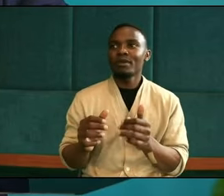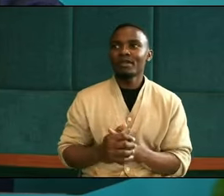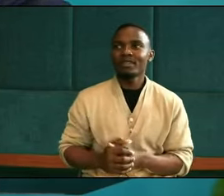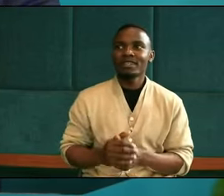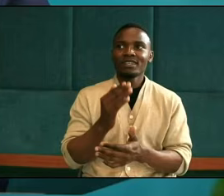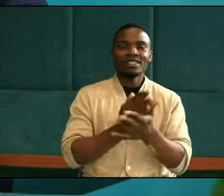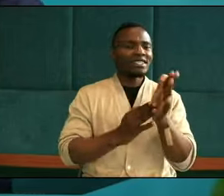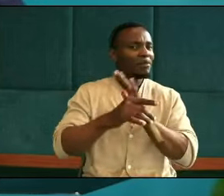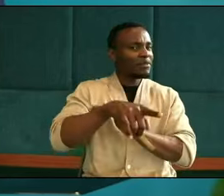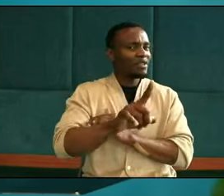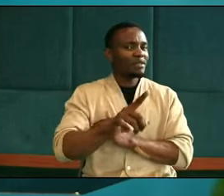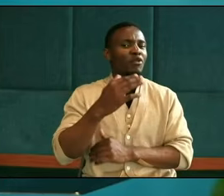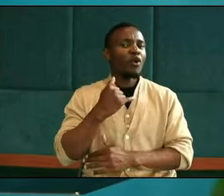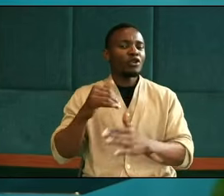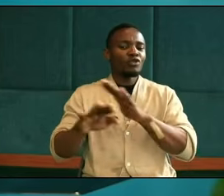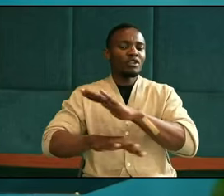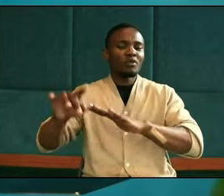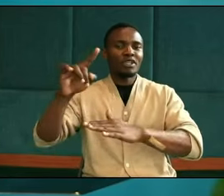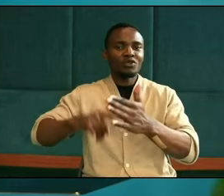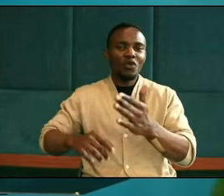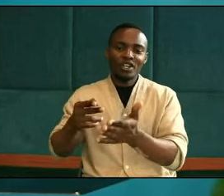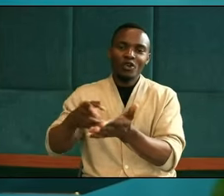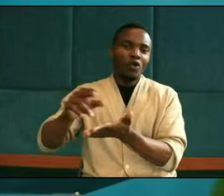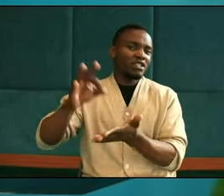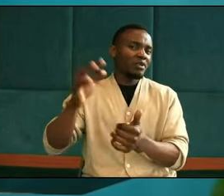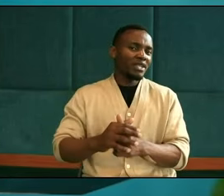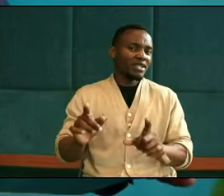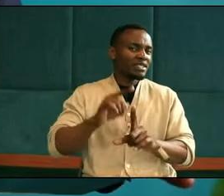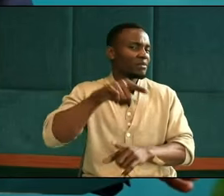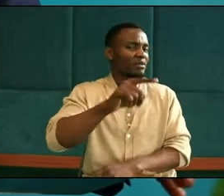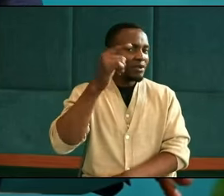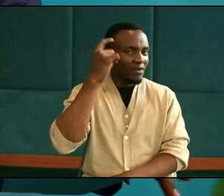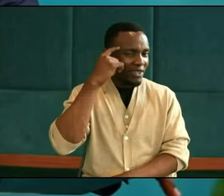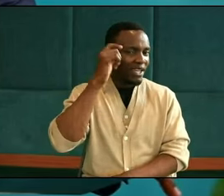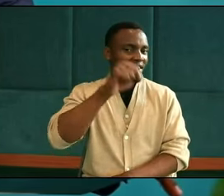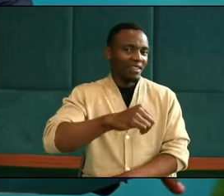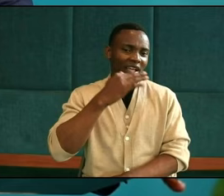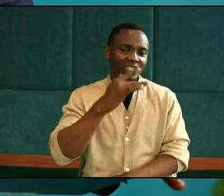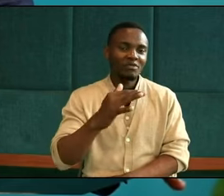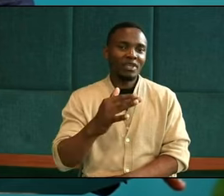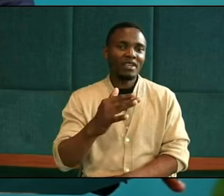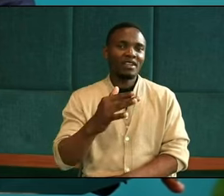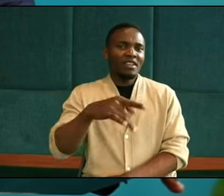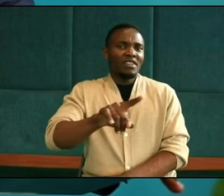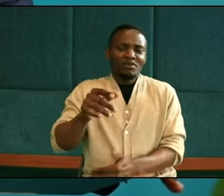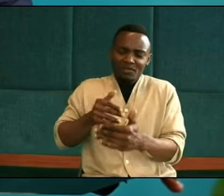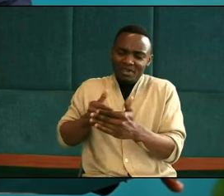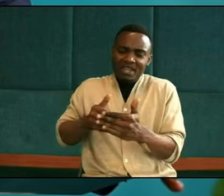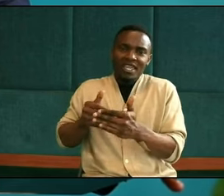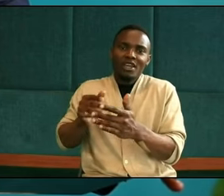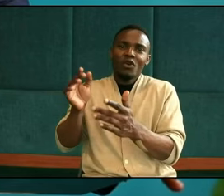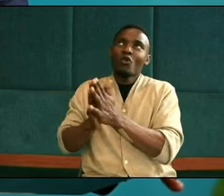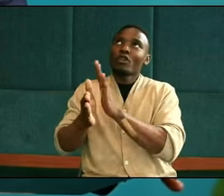want to deputize the Holy Ghost. And they think that they can speak like they are so closer to God than anybody